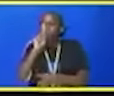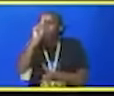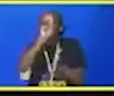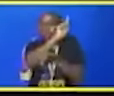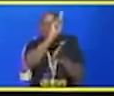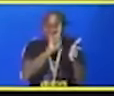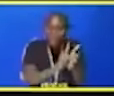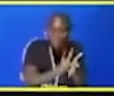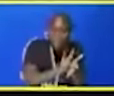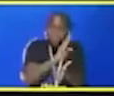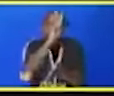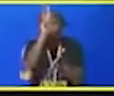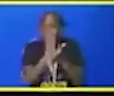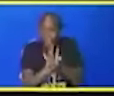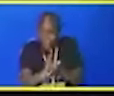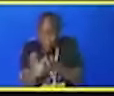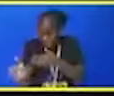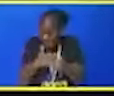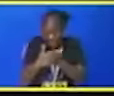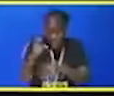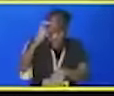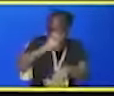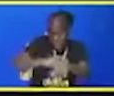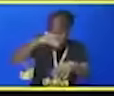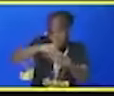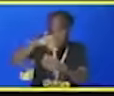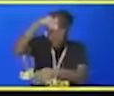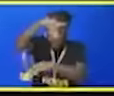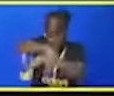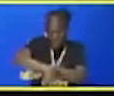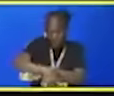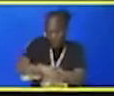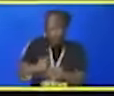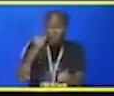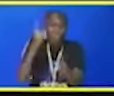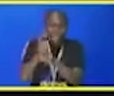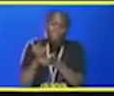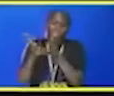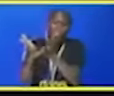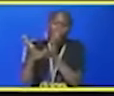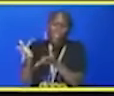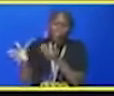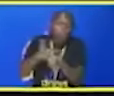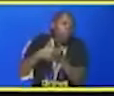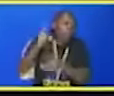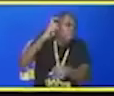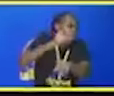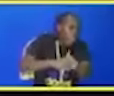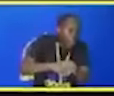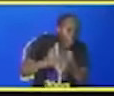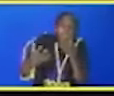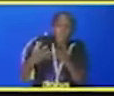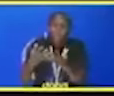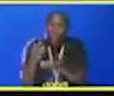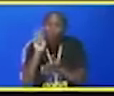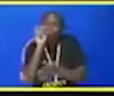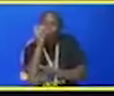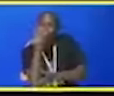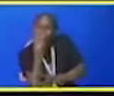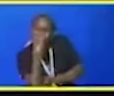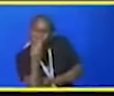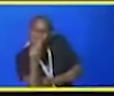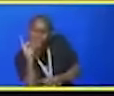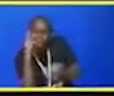night. I've not obtained permission, but it's just a suggestion. Anytime between midnight and